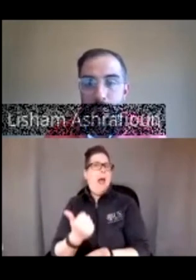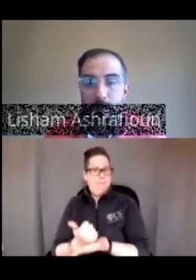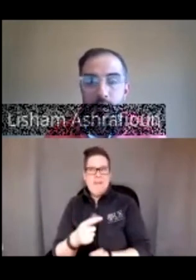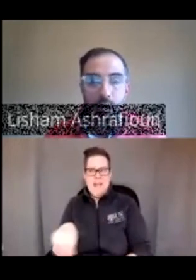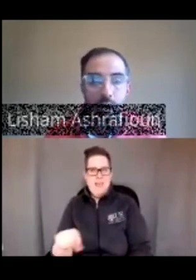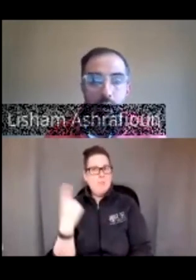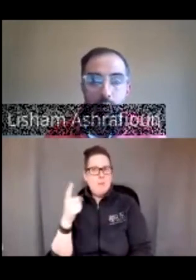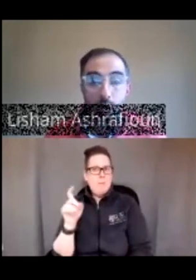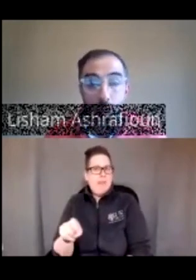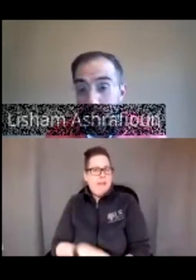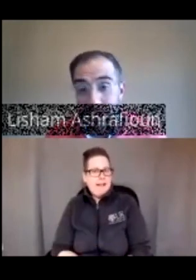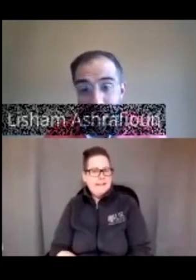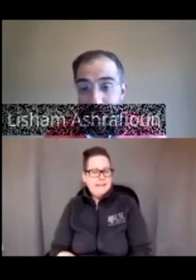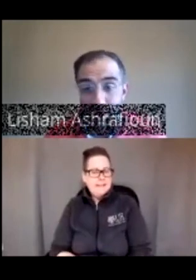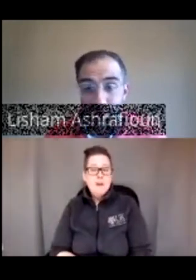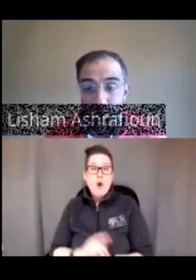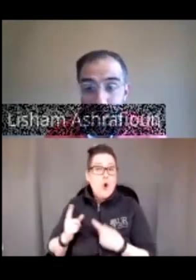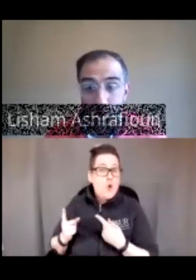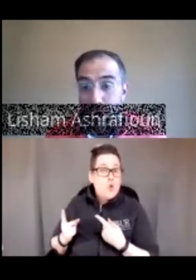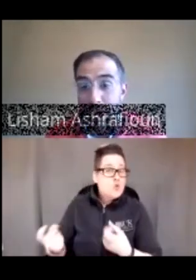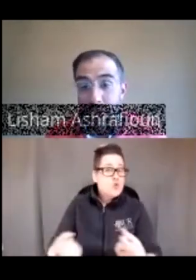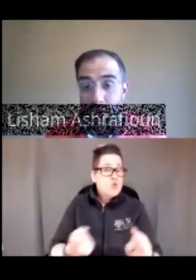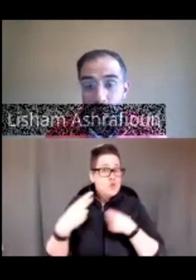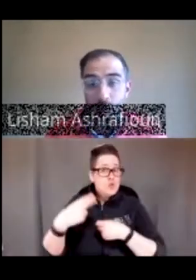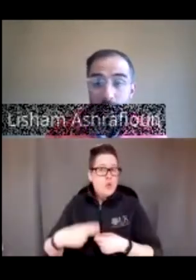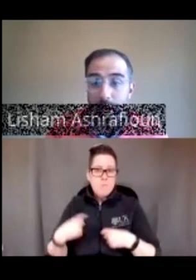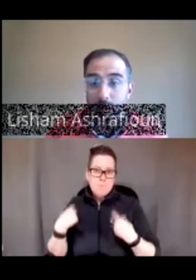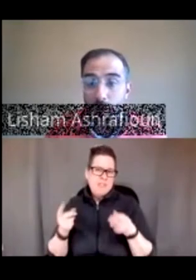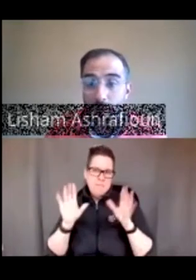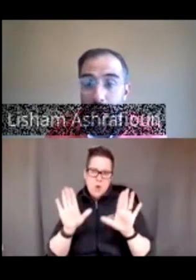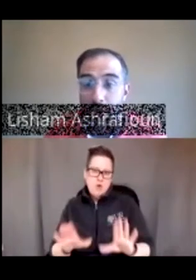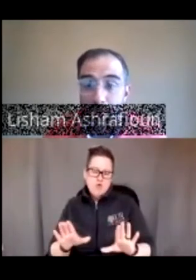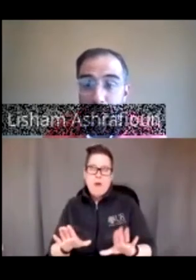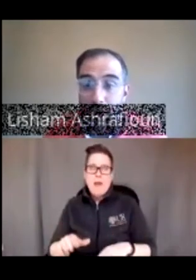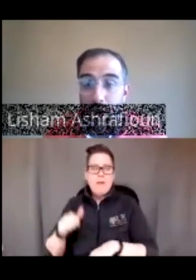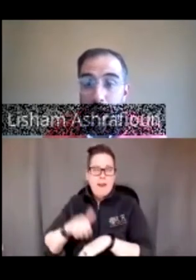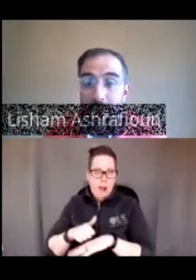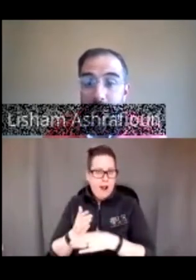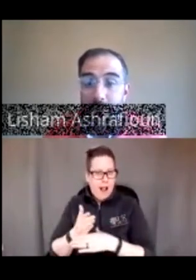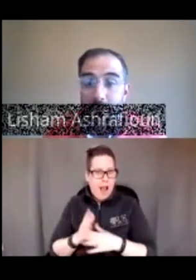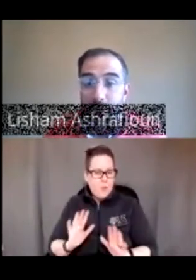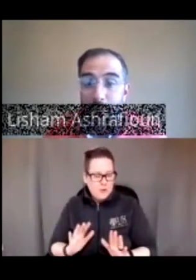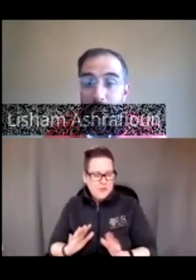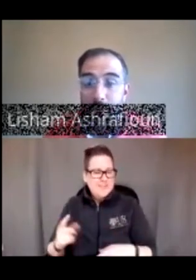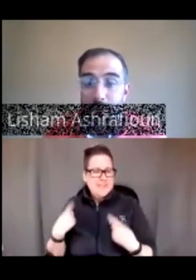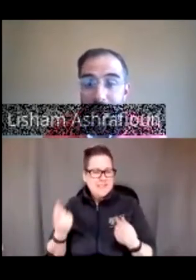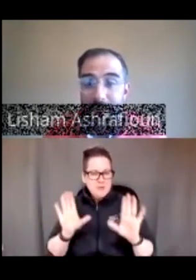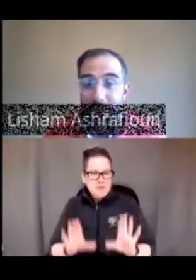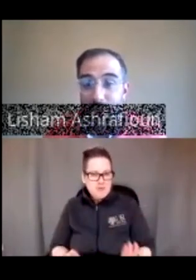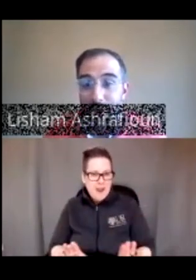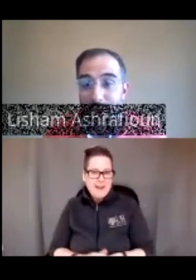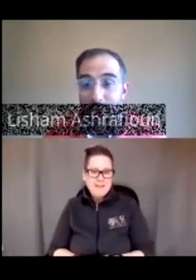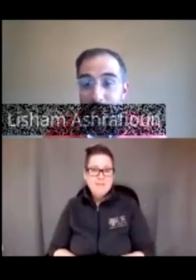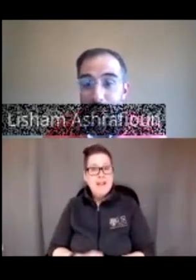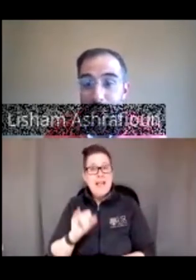people. Recruitment has been great thus far, knock on wood. And had it